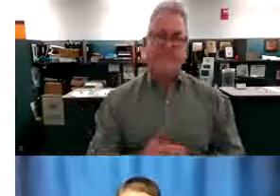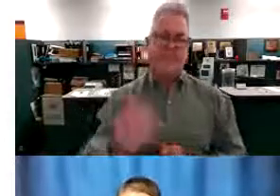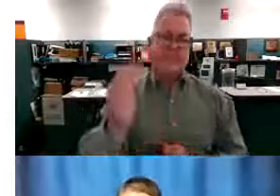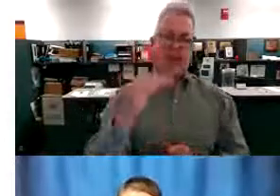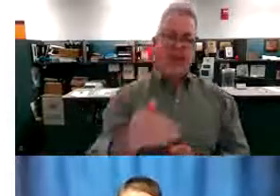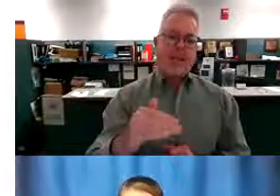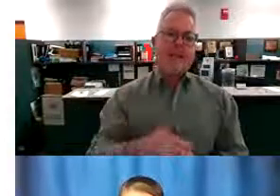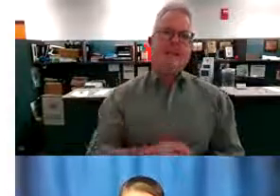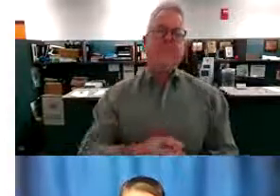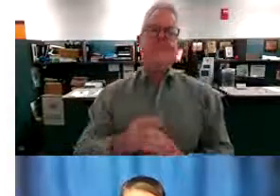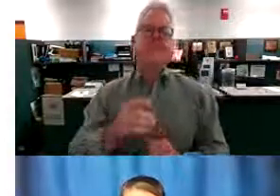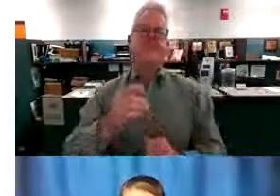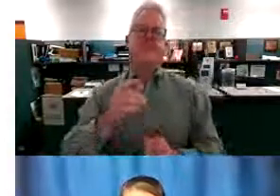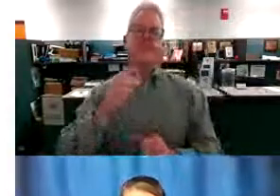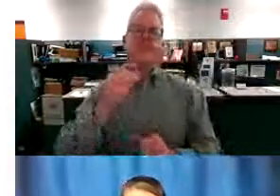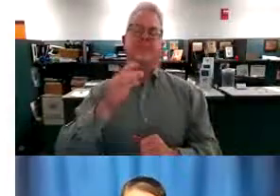department.